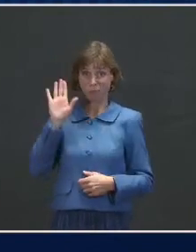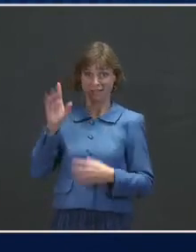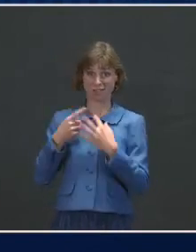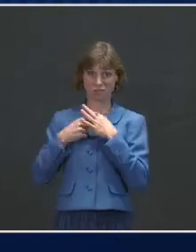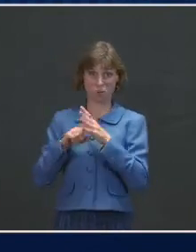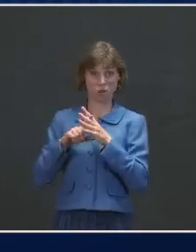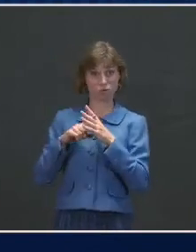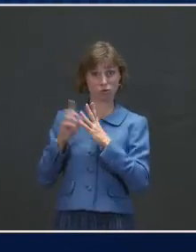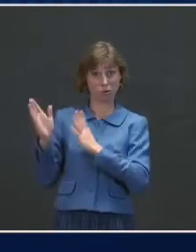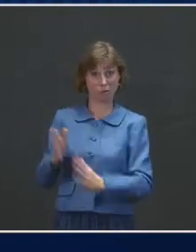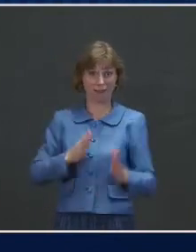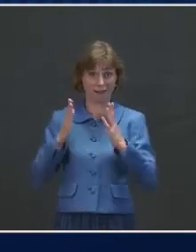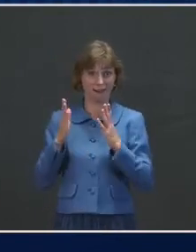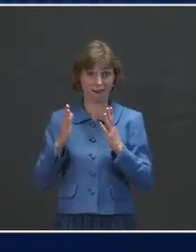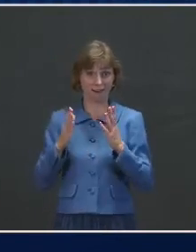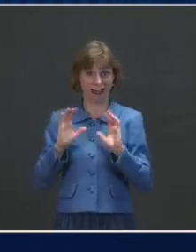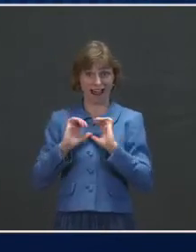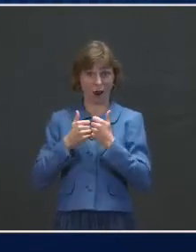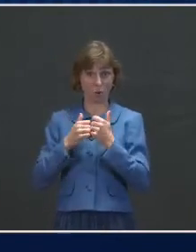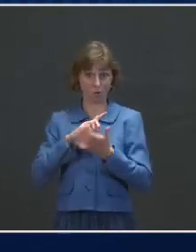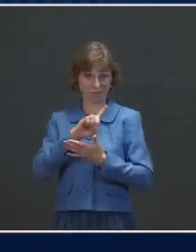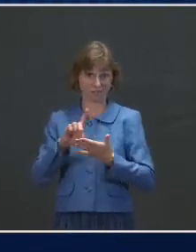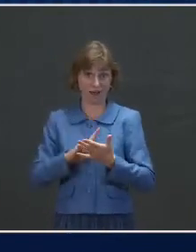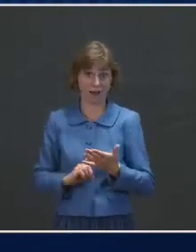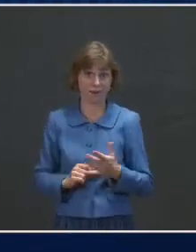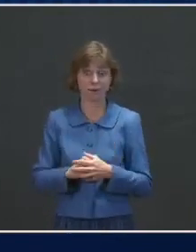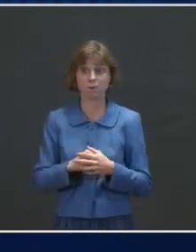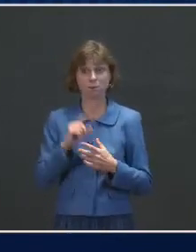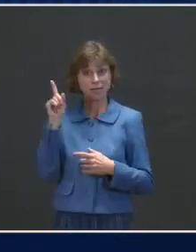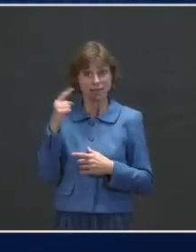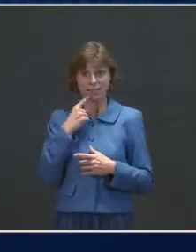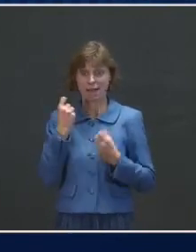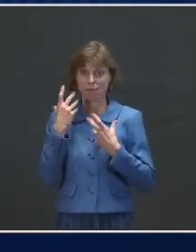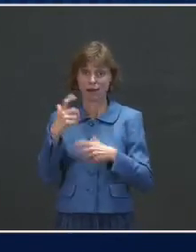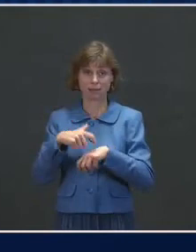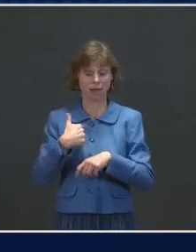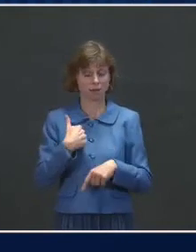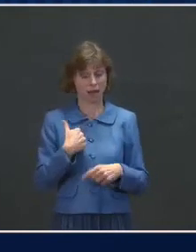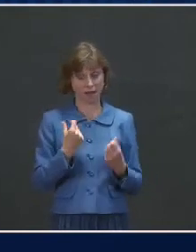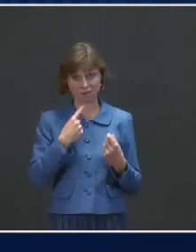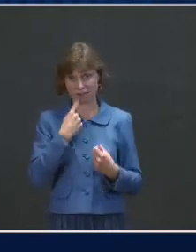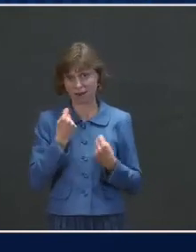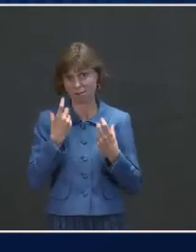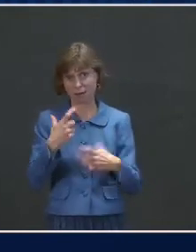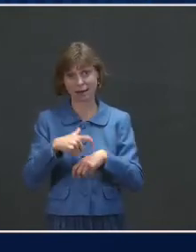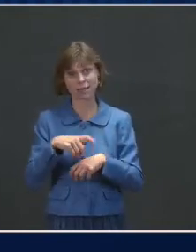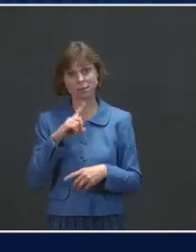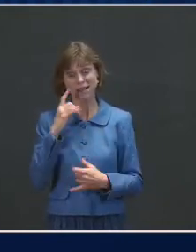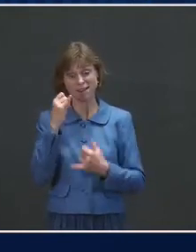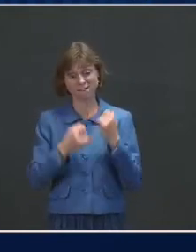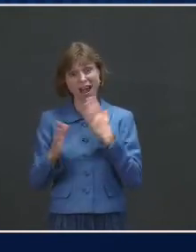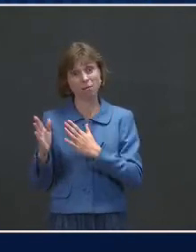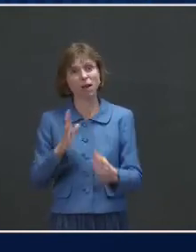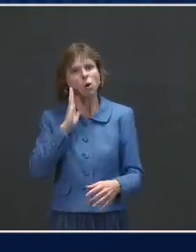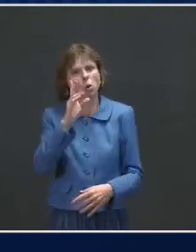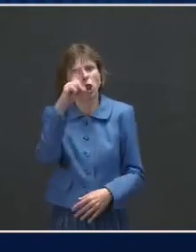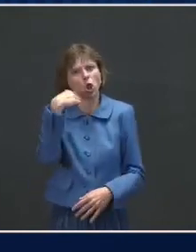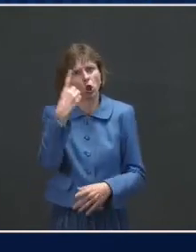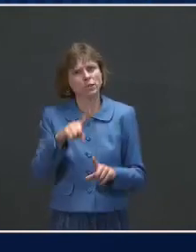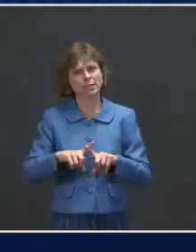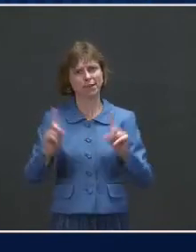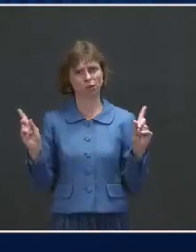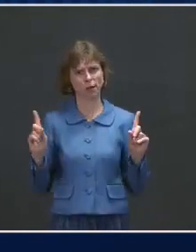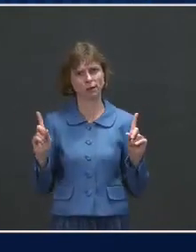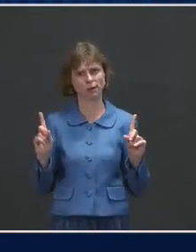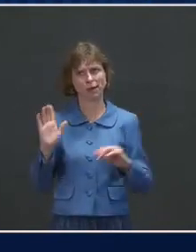proposal was designed. He's also said, and I've said many times from here, that the final plan will look different from what the